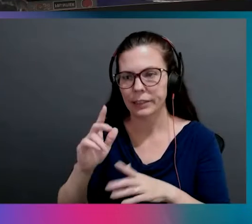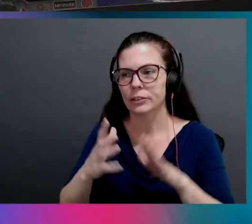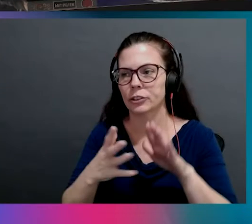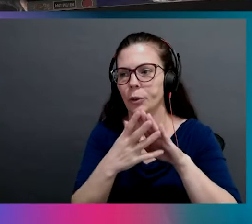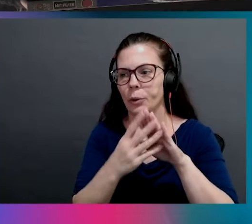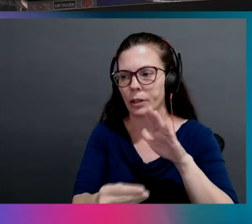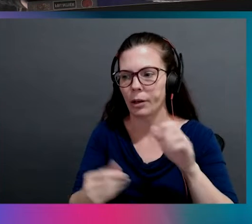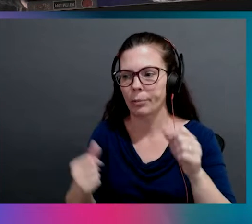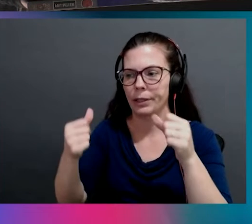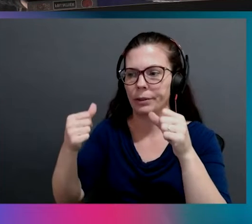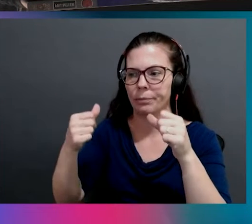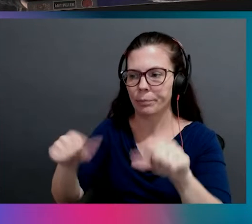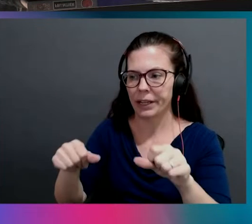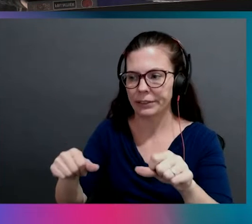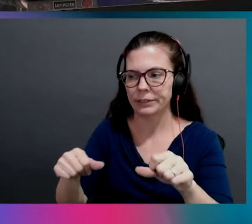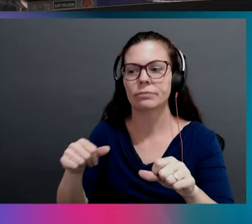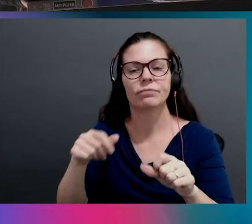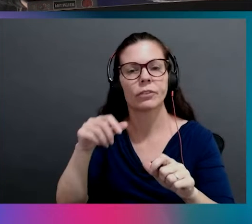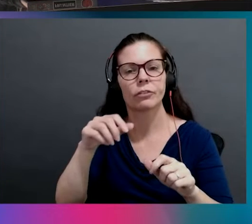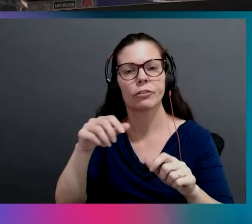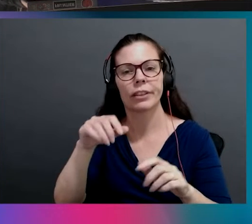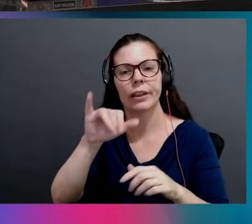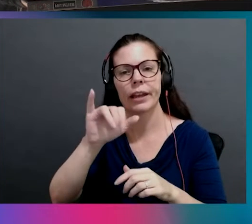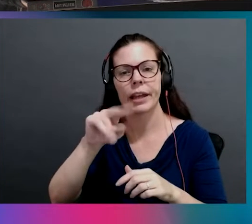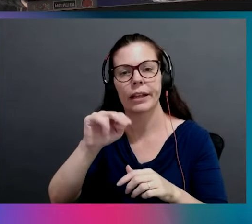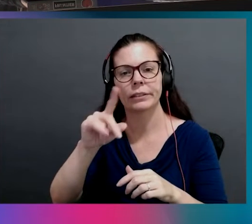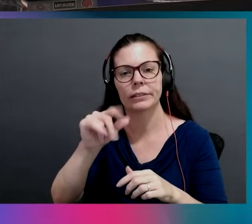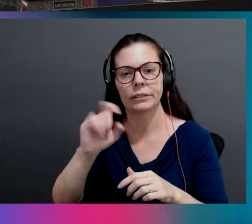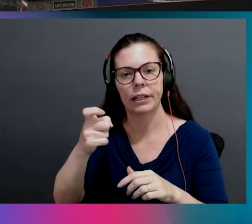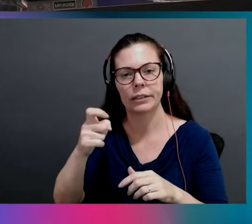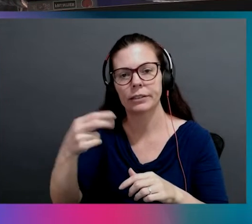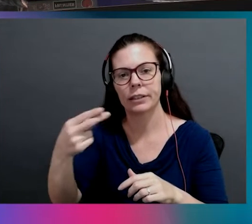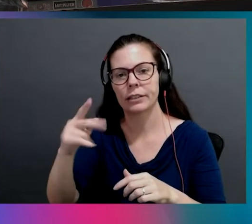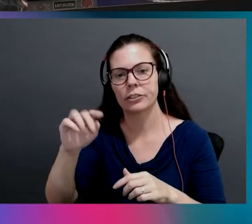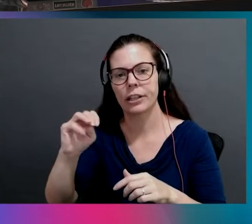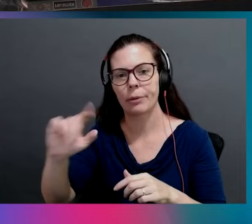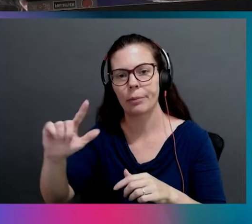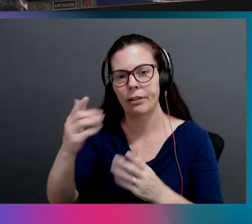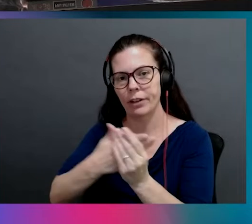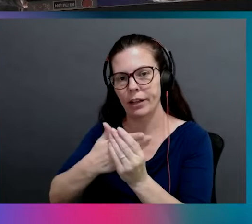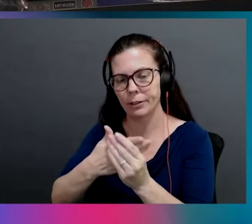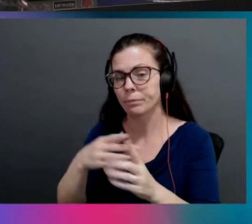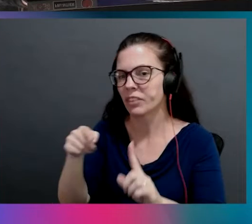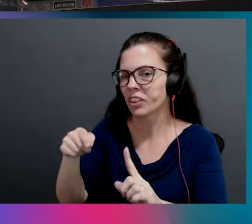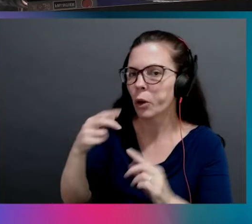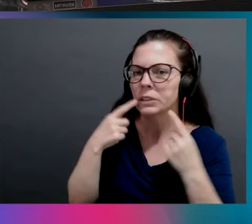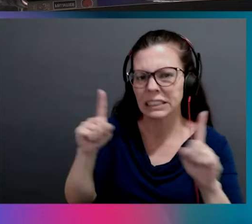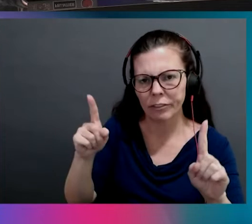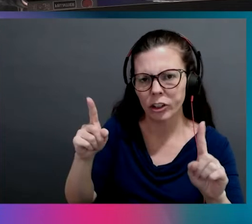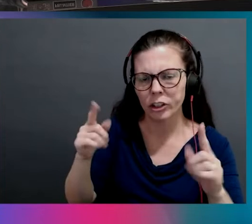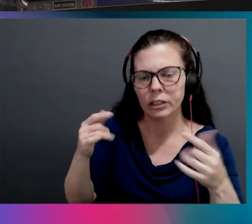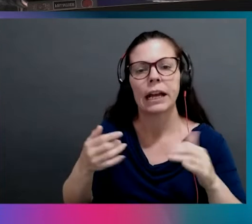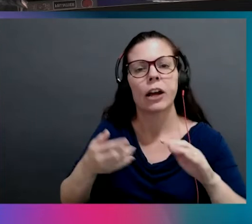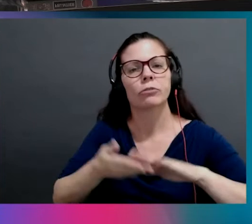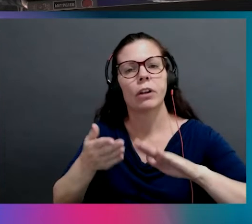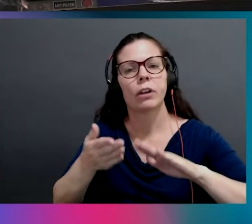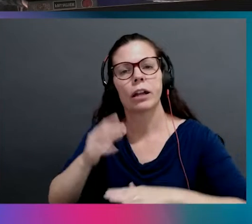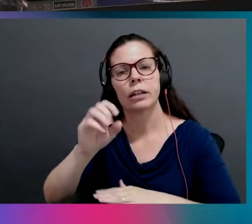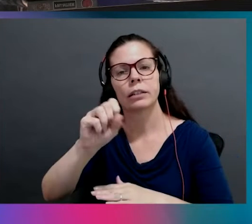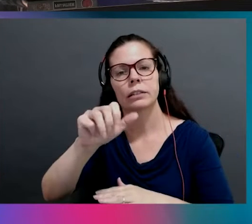file. So great, the build was successful. Now I'm going to run SAM deploy --